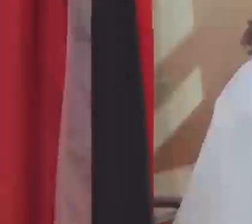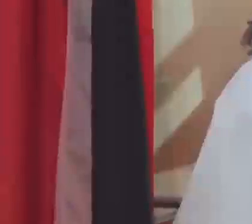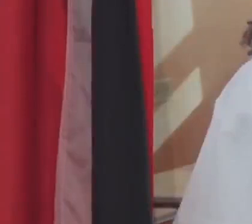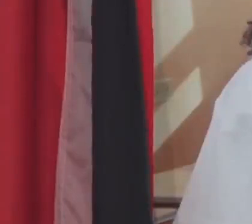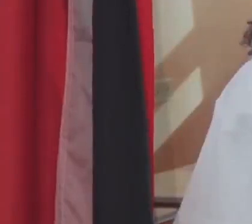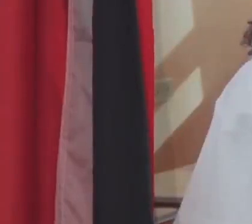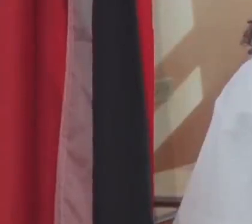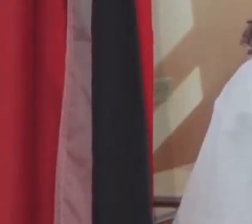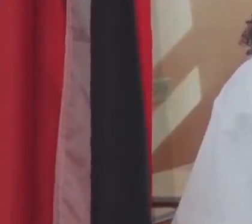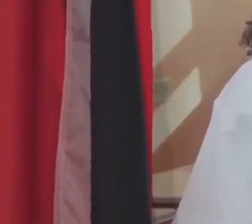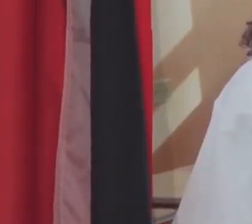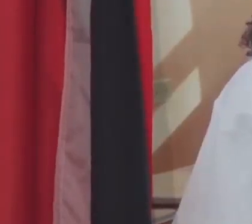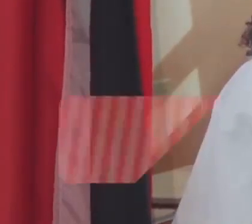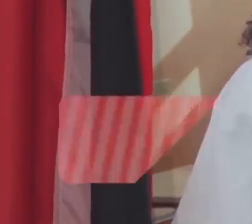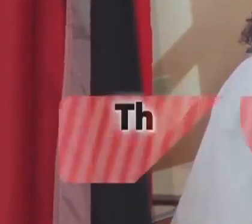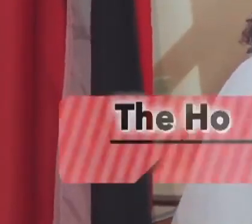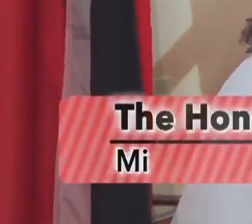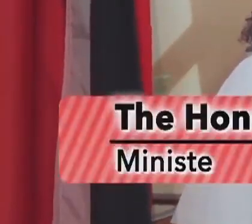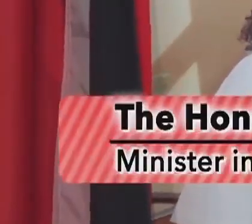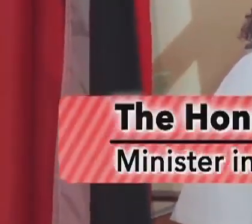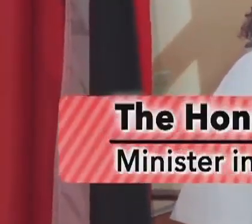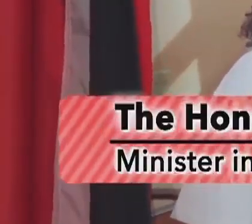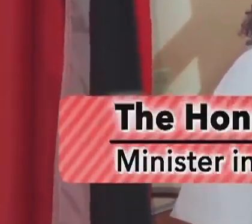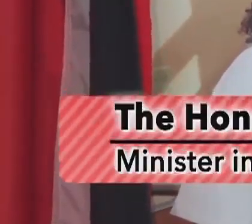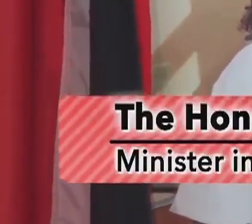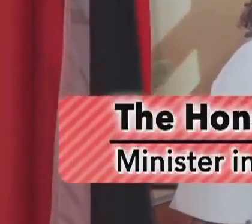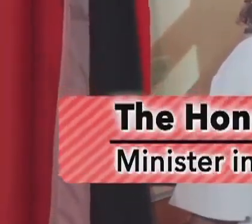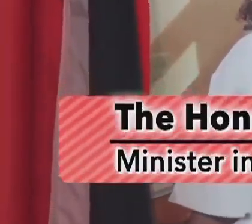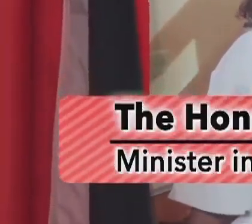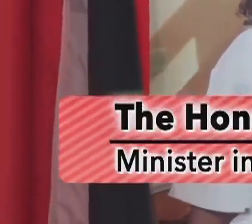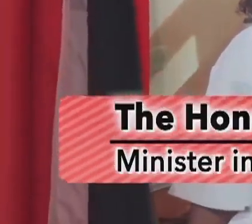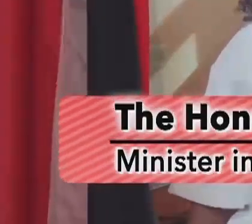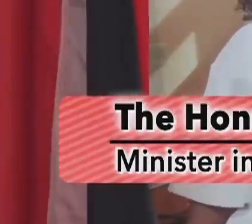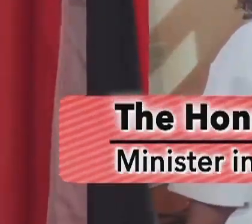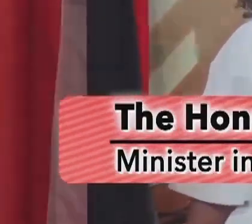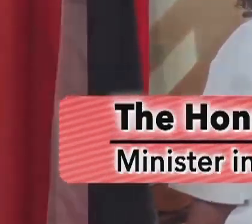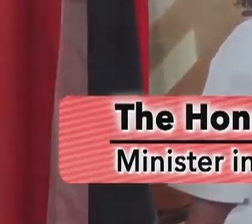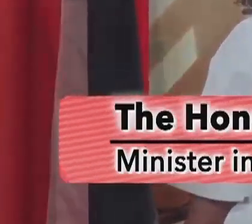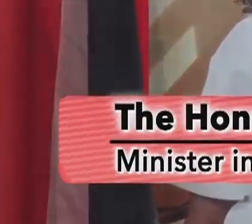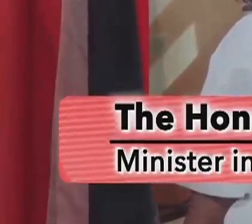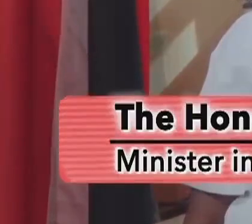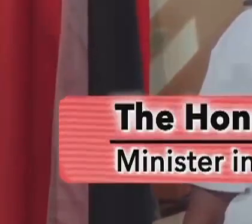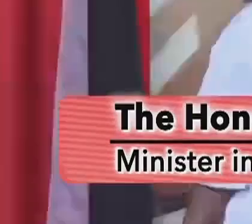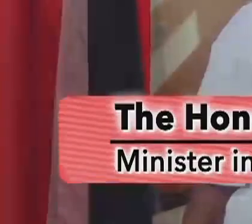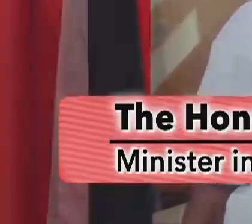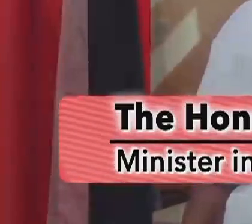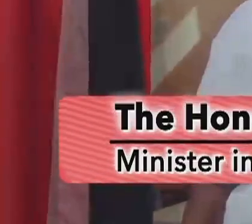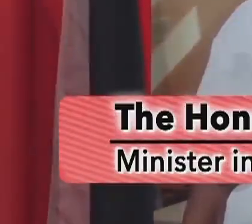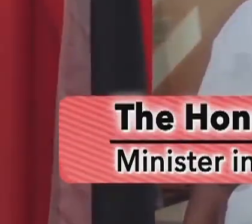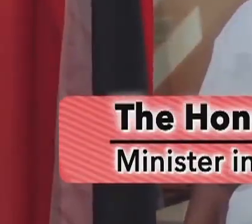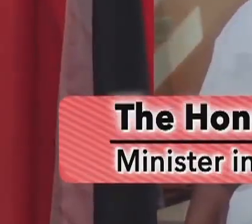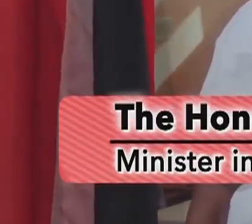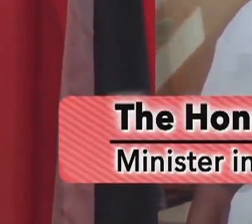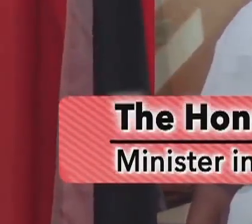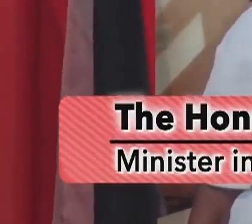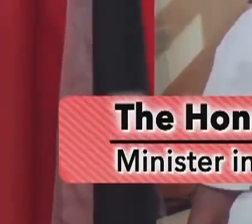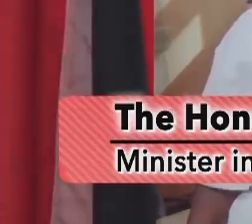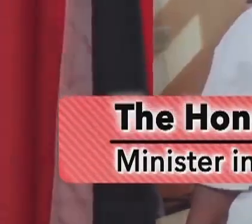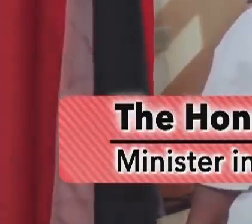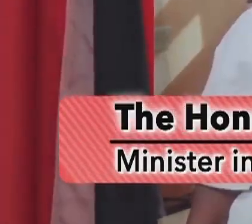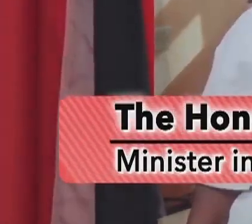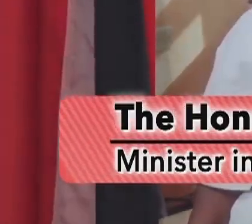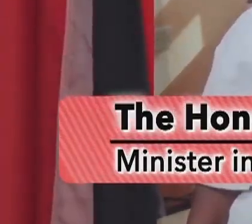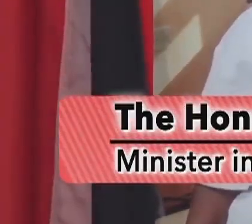Julian. 11 months ago, Minister Dr. Dolly and I walked into the ministry and she made